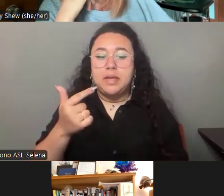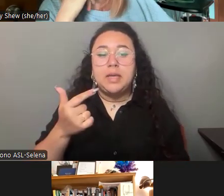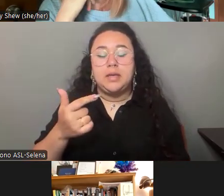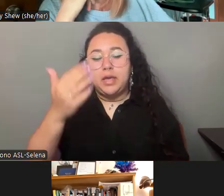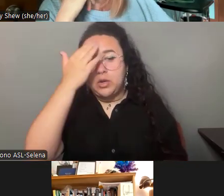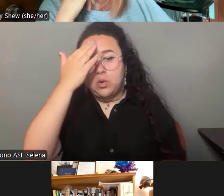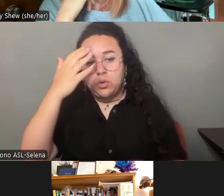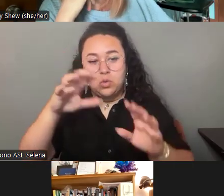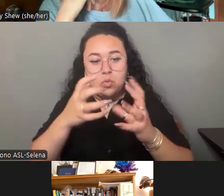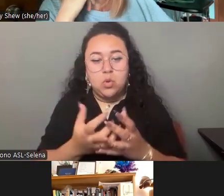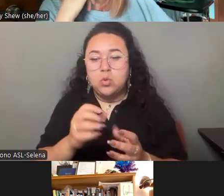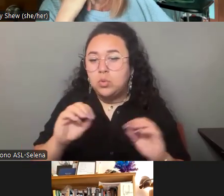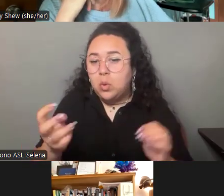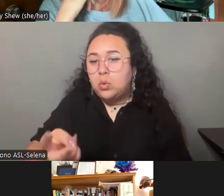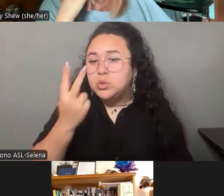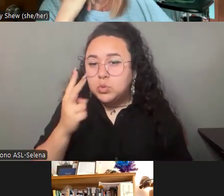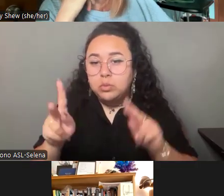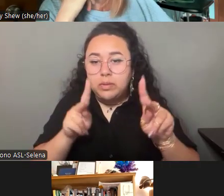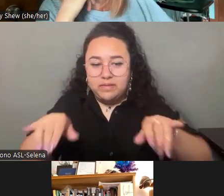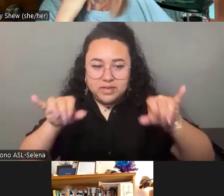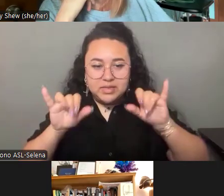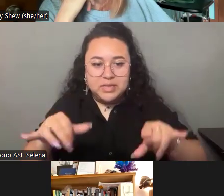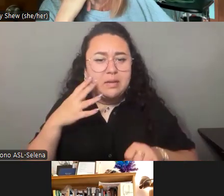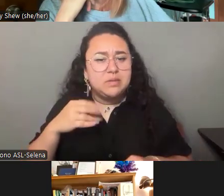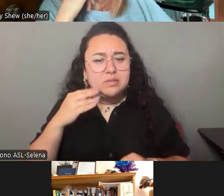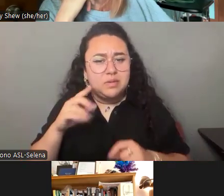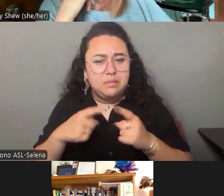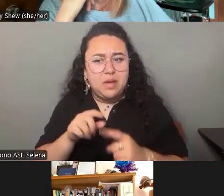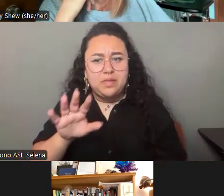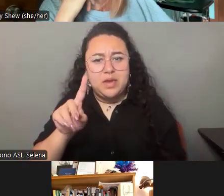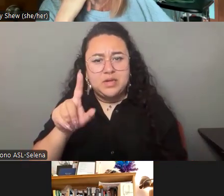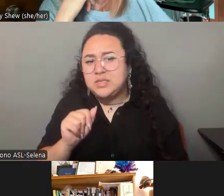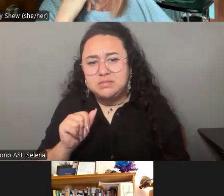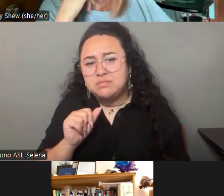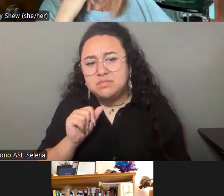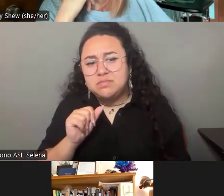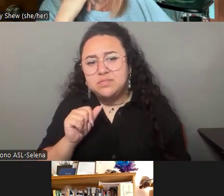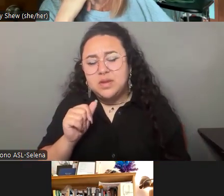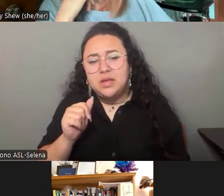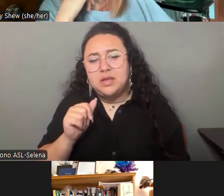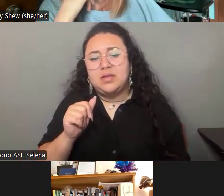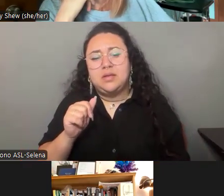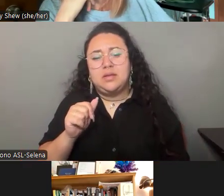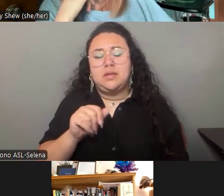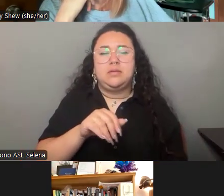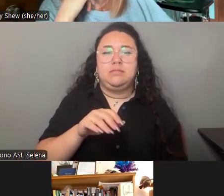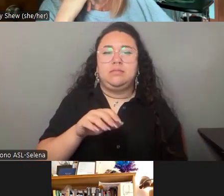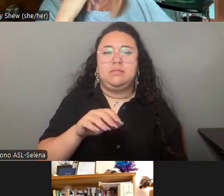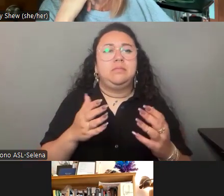people are going to have exactly the same experience of being and knowing and